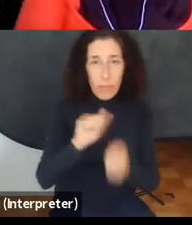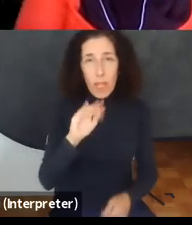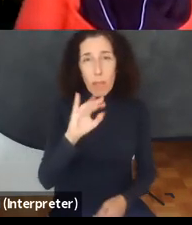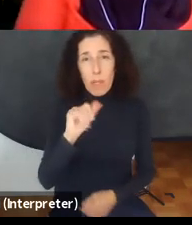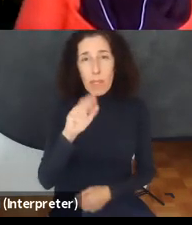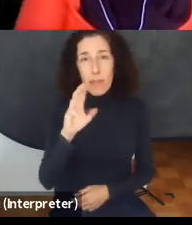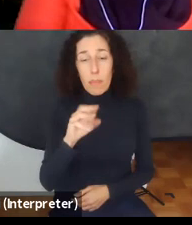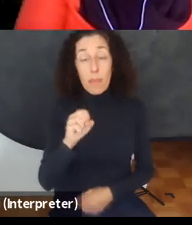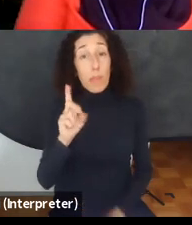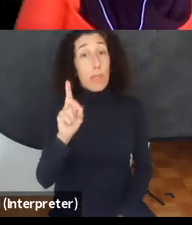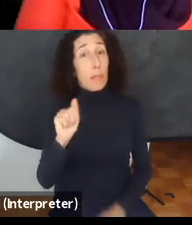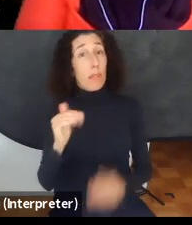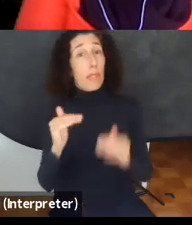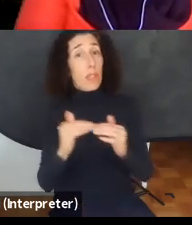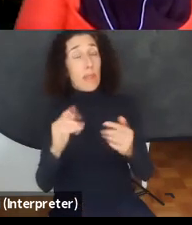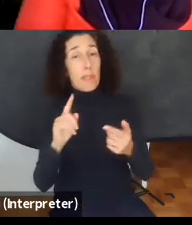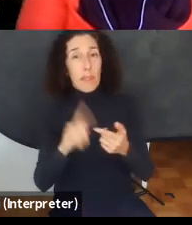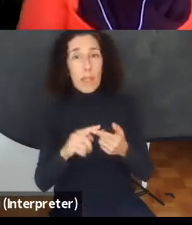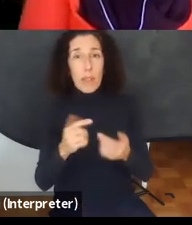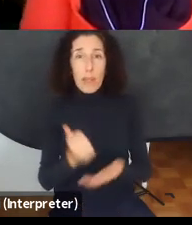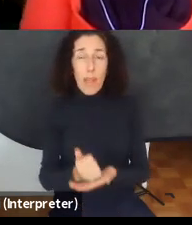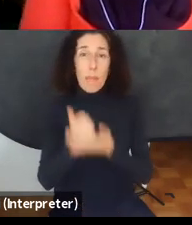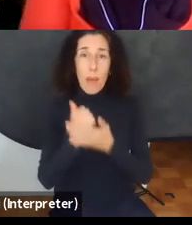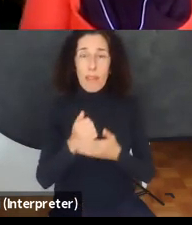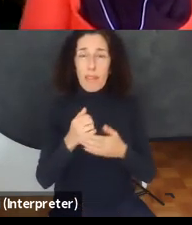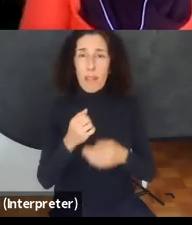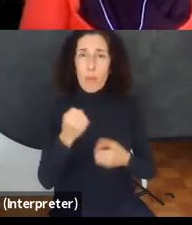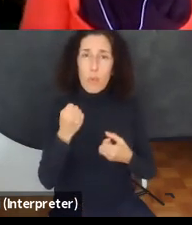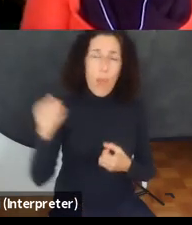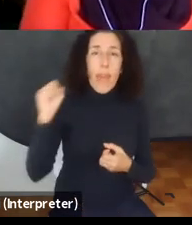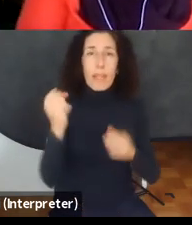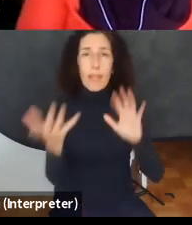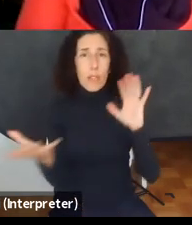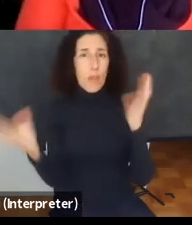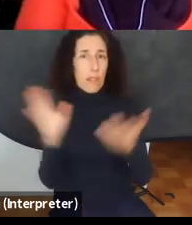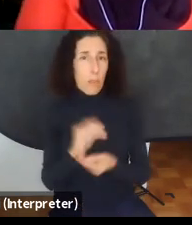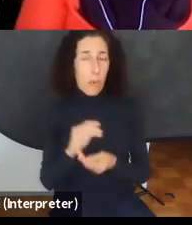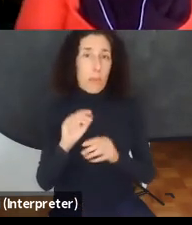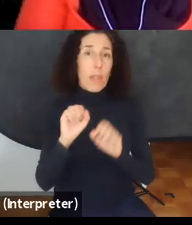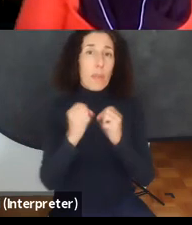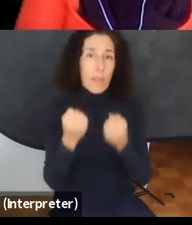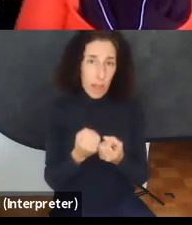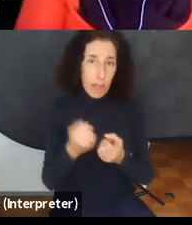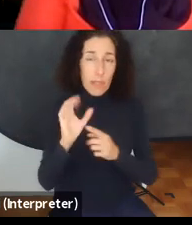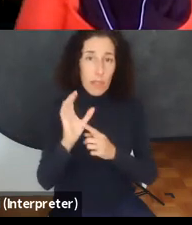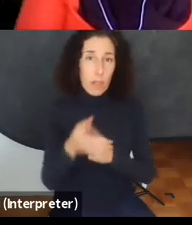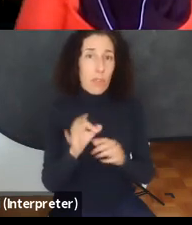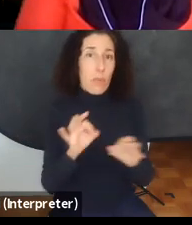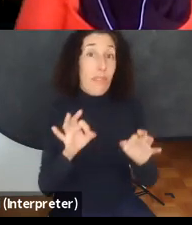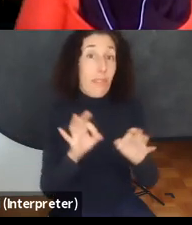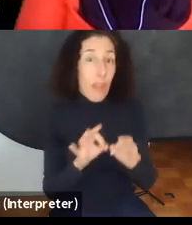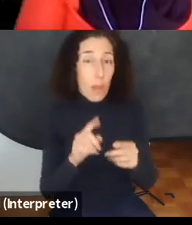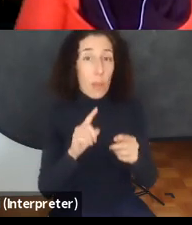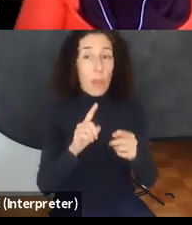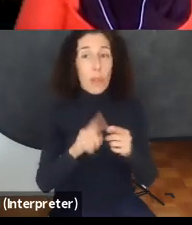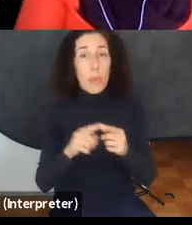is allowing us to radically transform our social and cultural values to account for all of our inherent worth